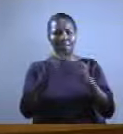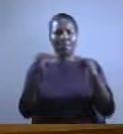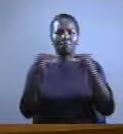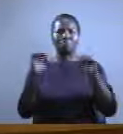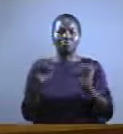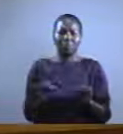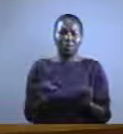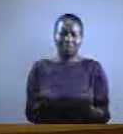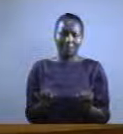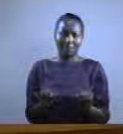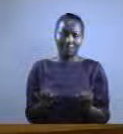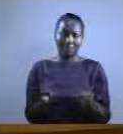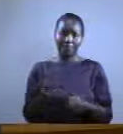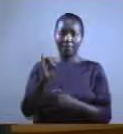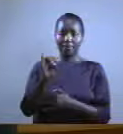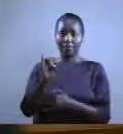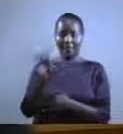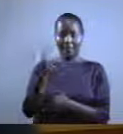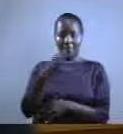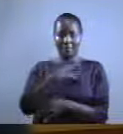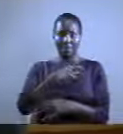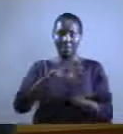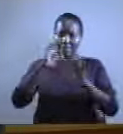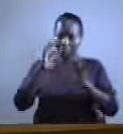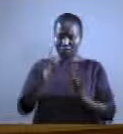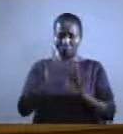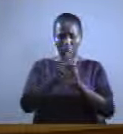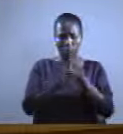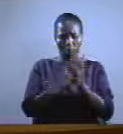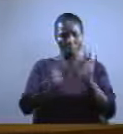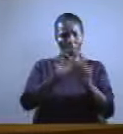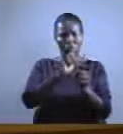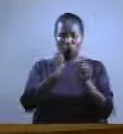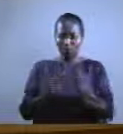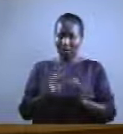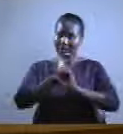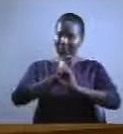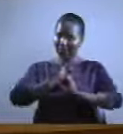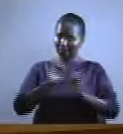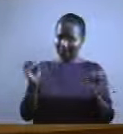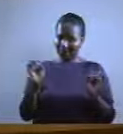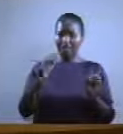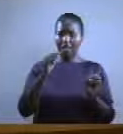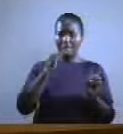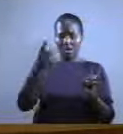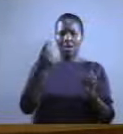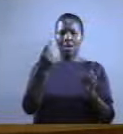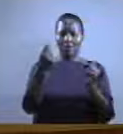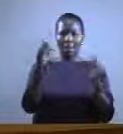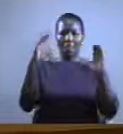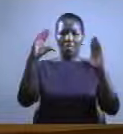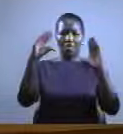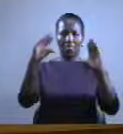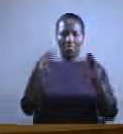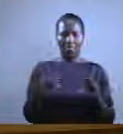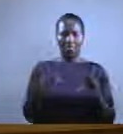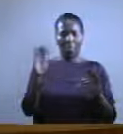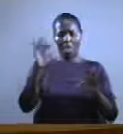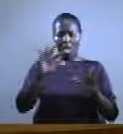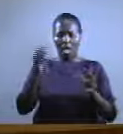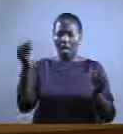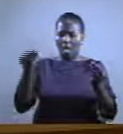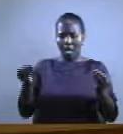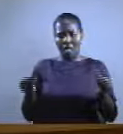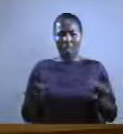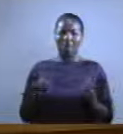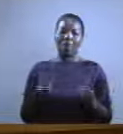if the Minister does not introduce real reforms to drive growth higher, he will run out of these tricks to reach his budget deficit